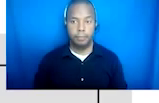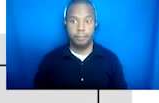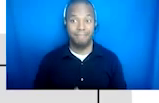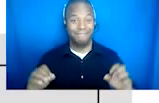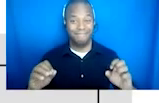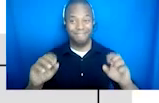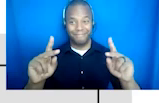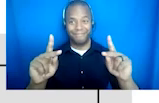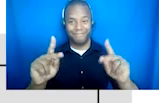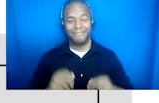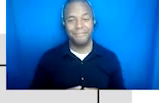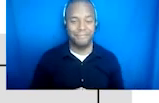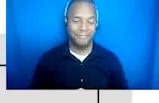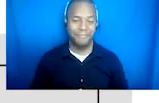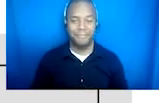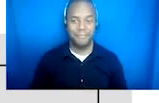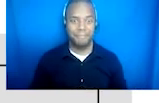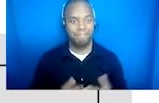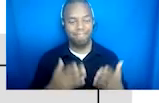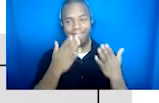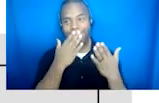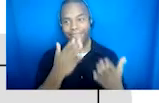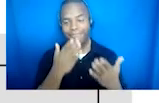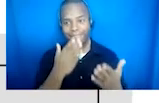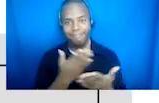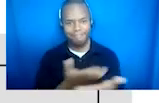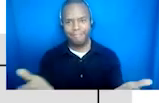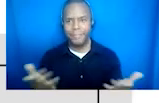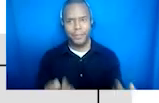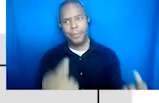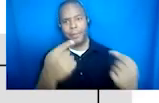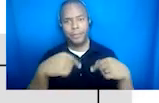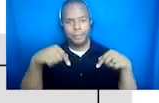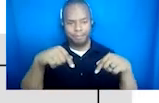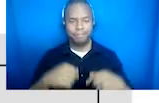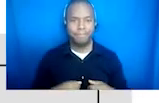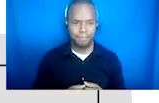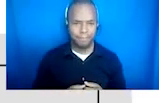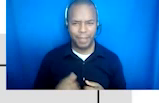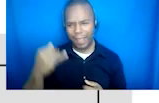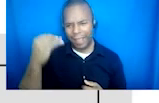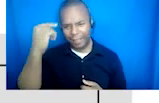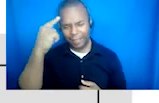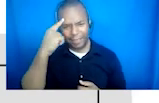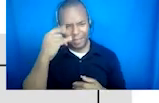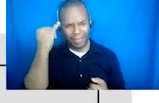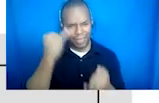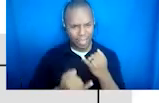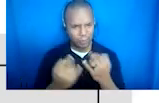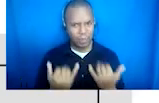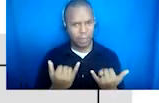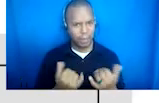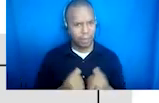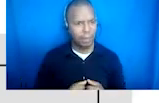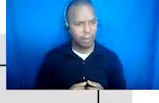All right. Thank you. Thanks for coming, everyone. I know that, is this the last one of the day?